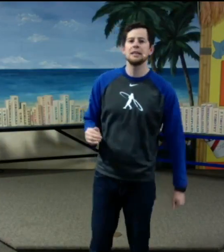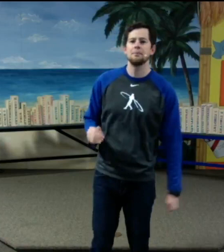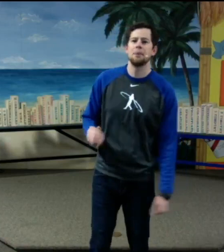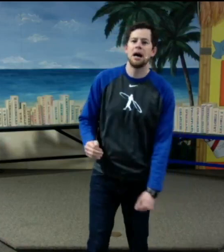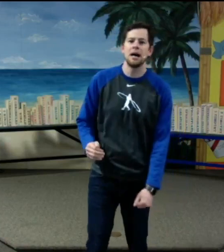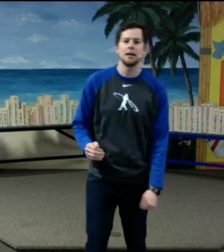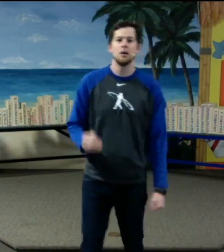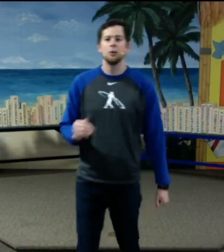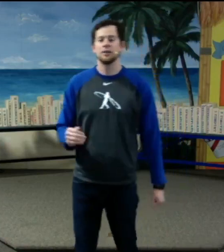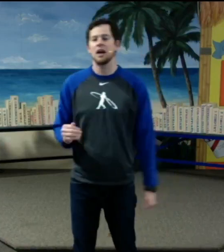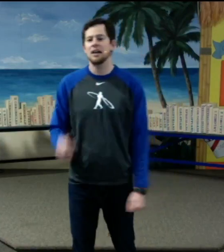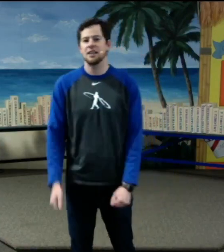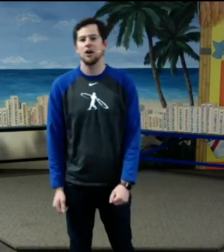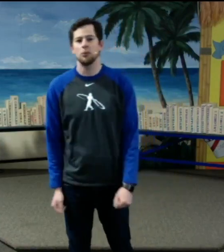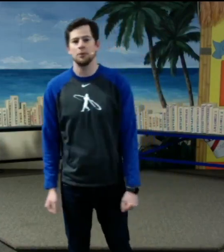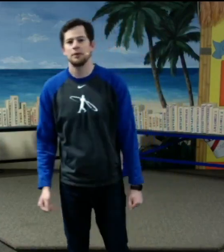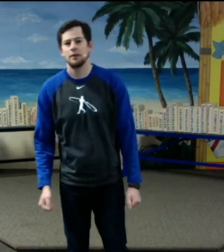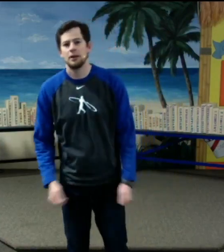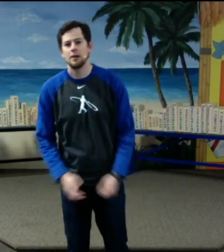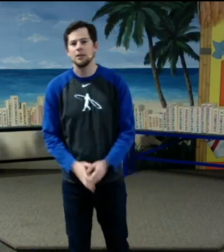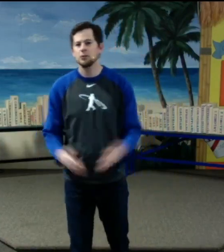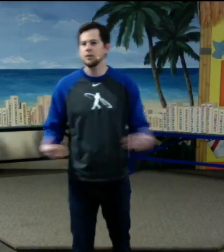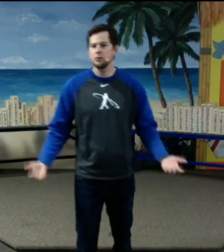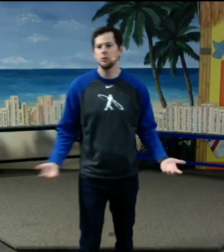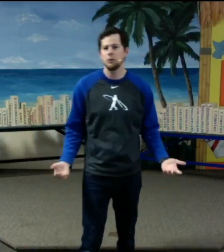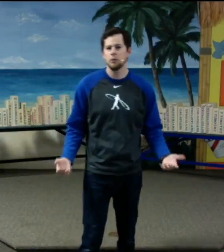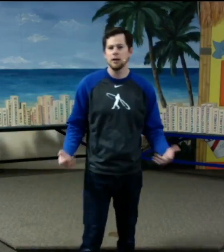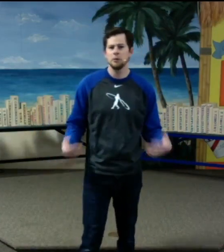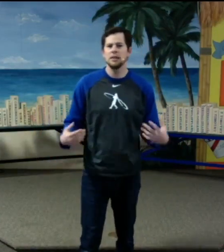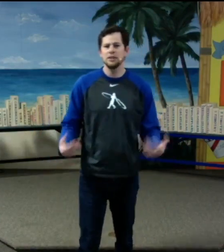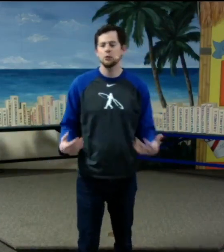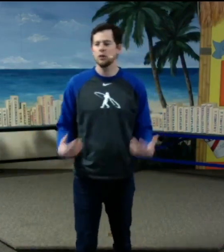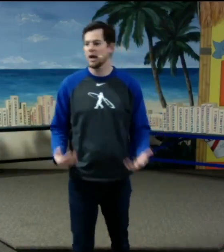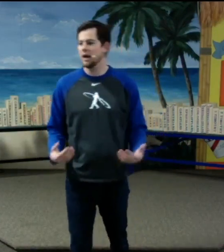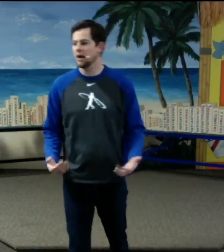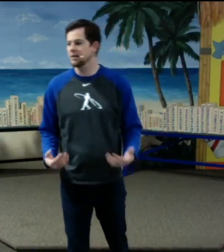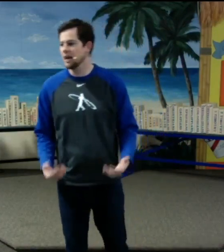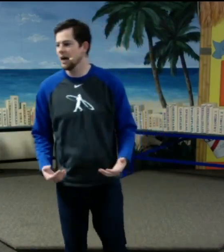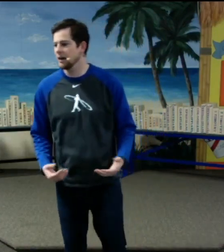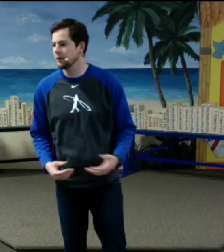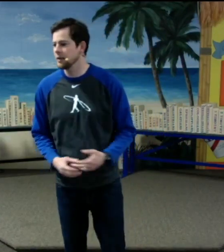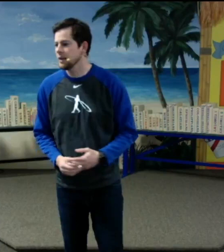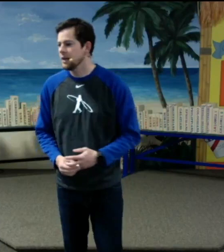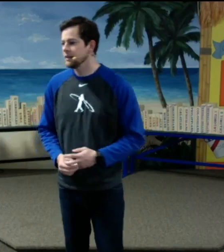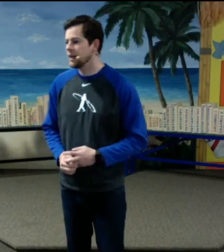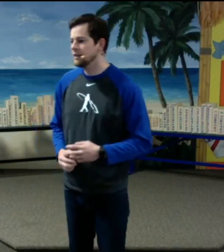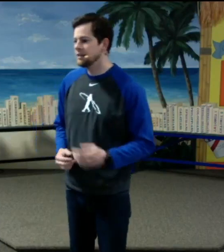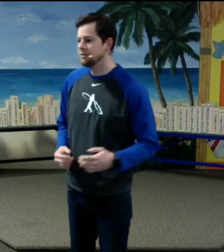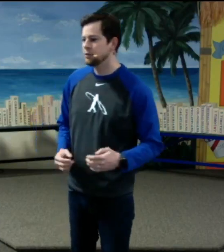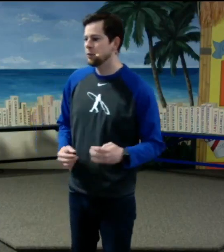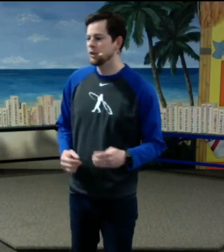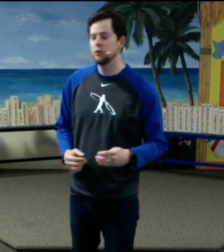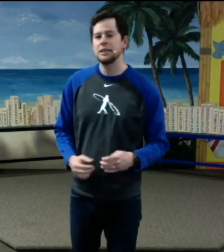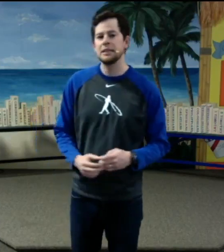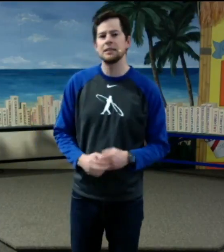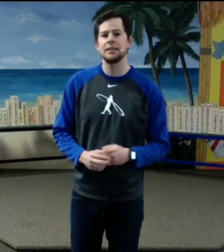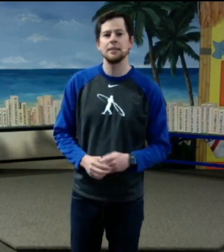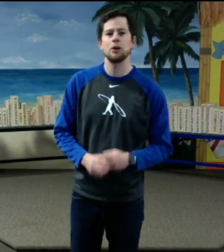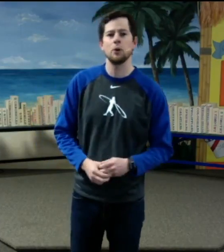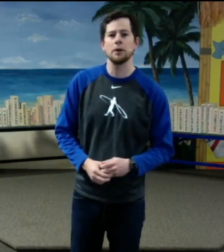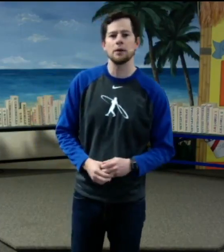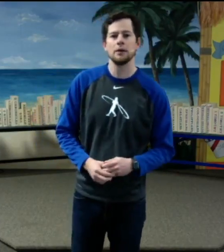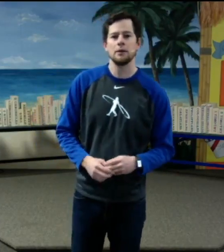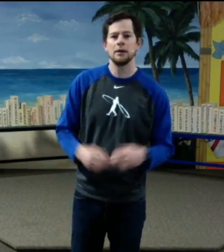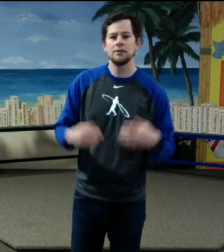only get by with God's help, right? Because we do, right? We need to rely on God, right? And God gives us what you need to